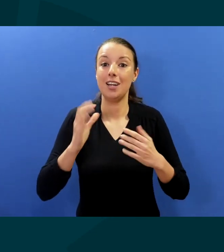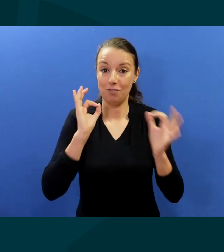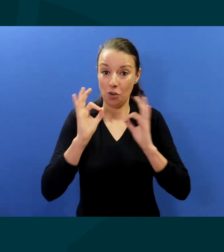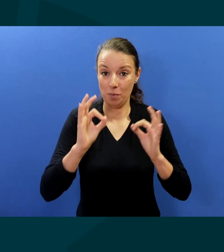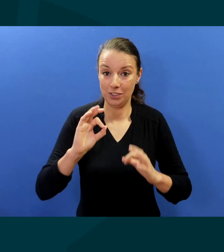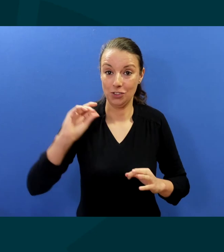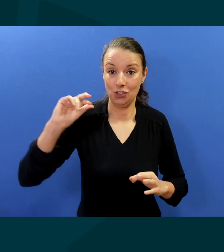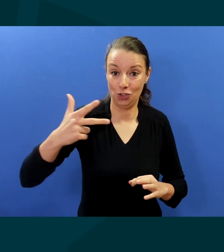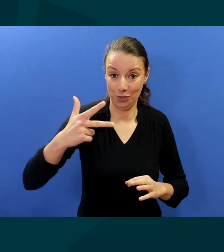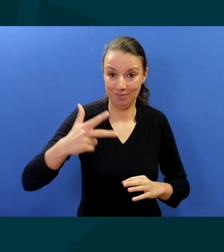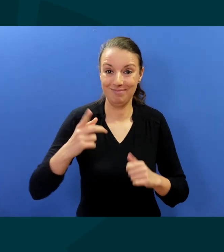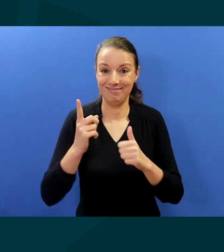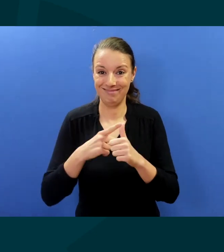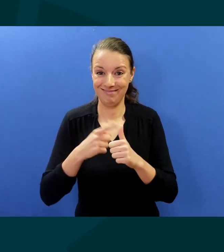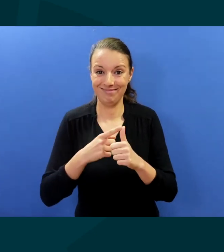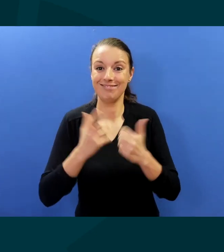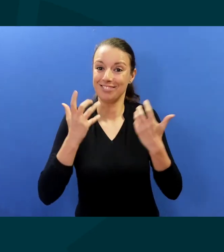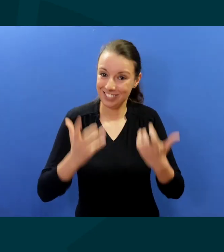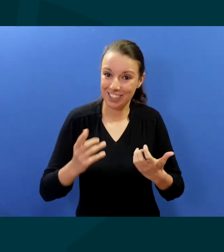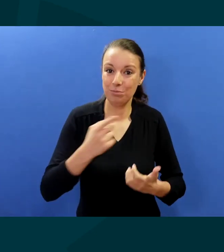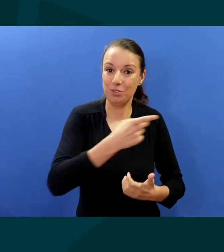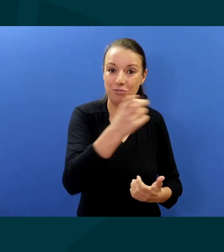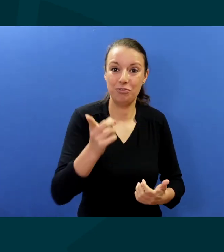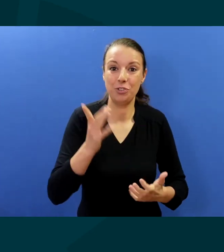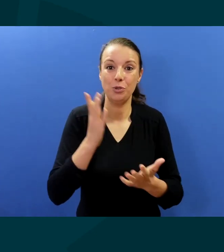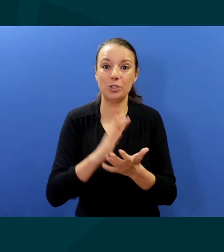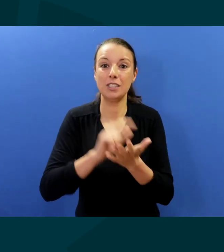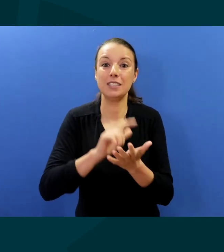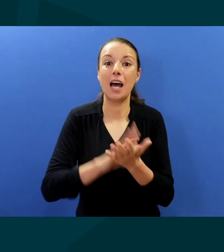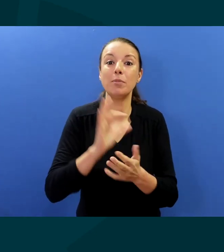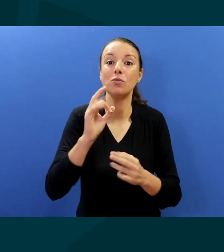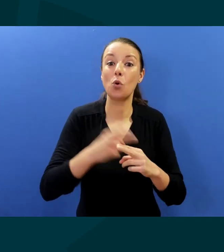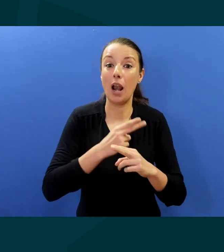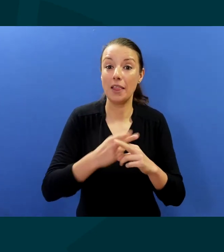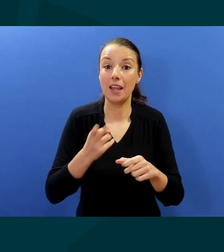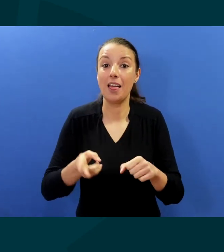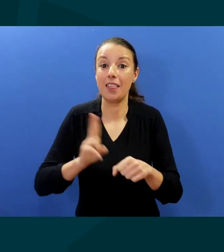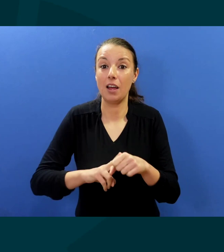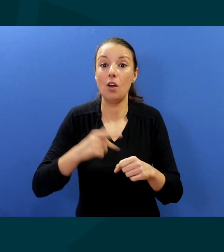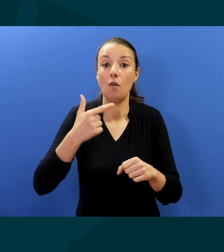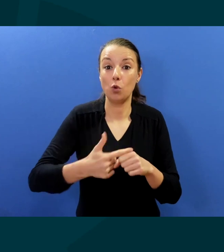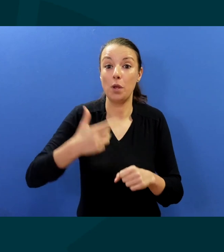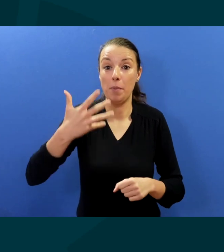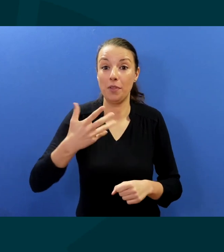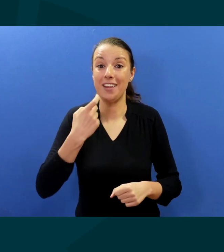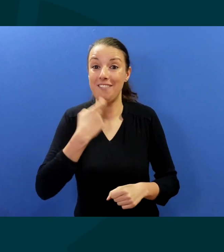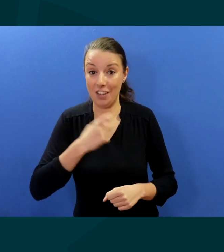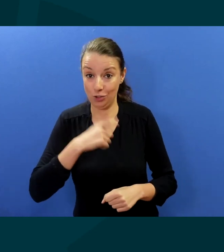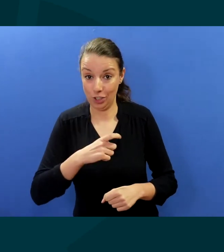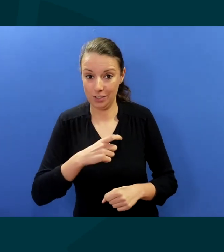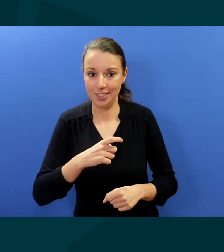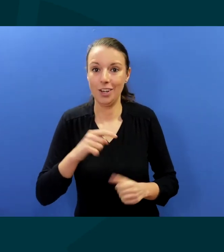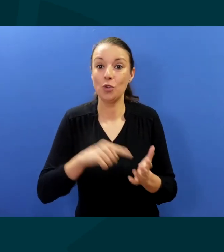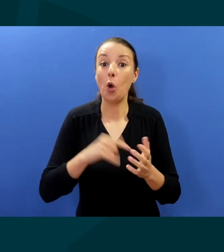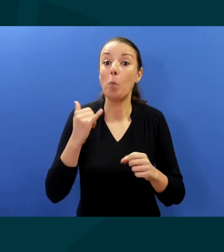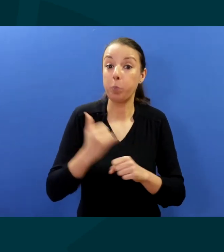additions. And just to finish, we have three things to communicate. First of all, I'd like to ask all of you to put